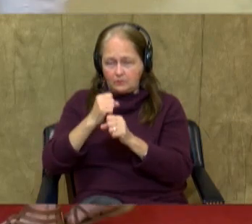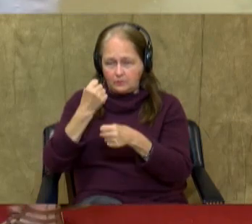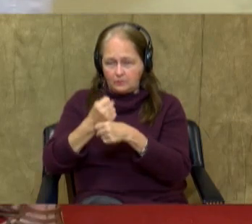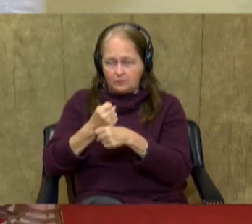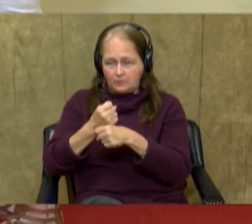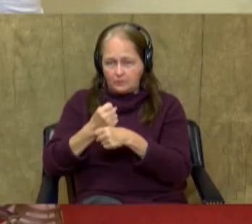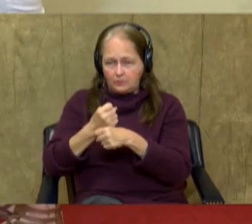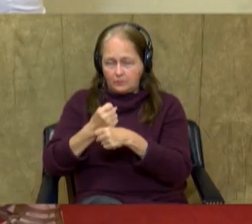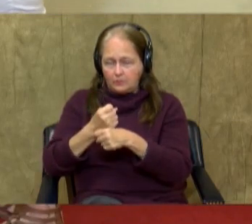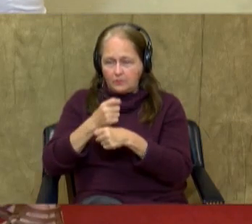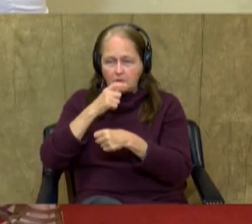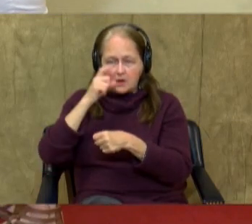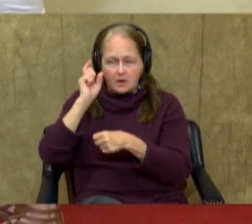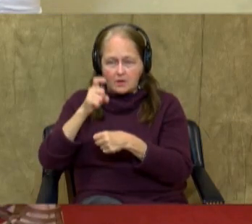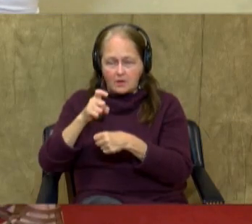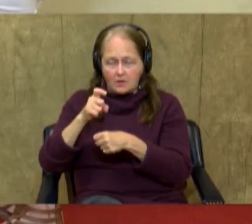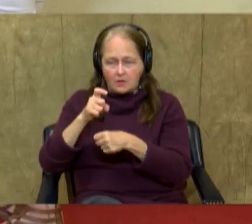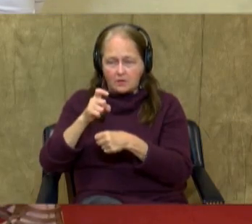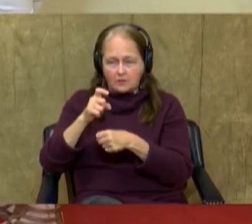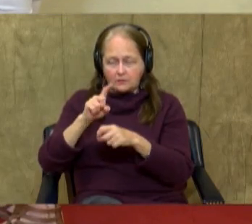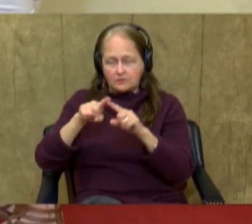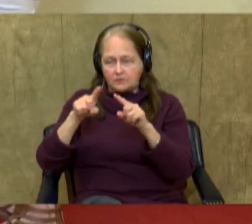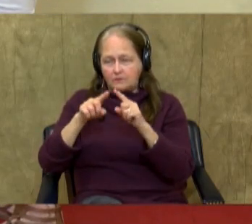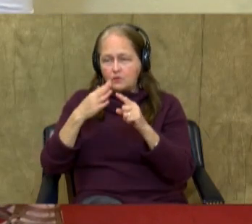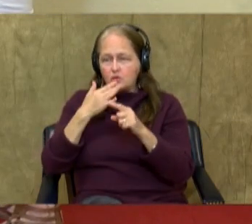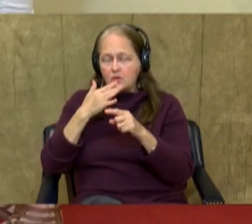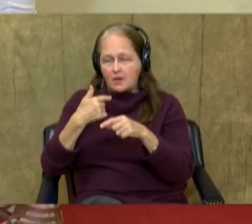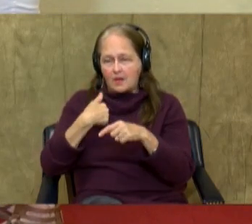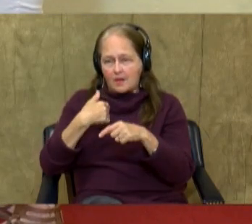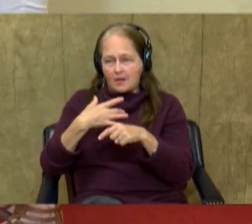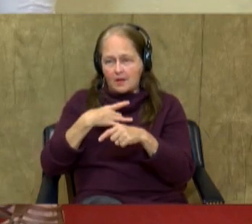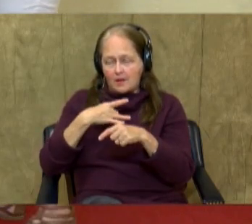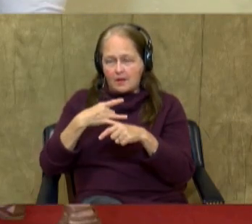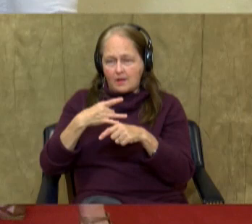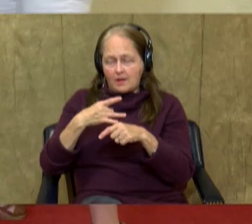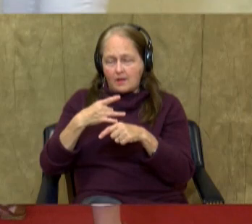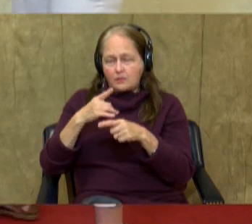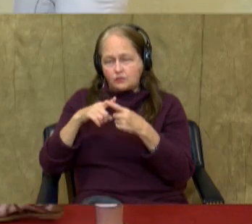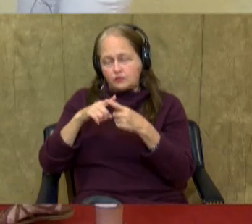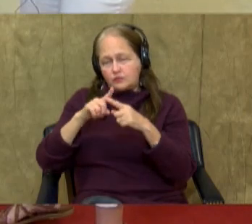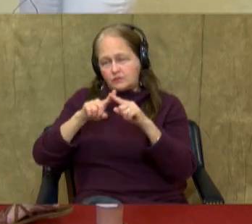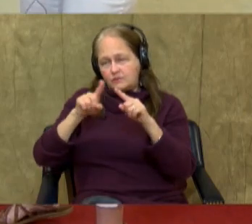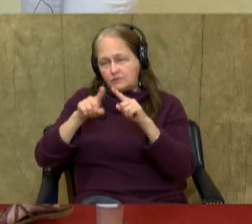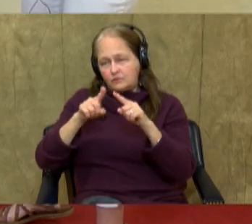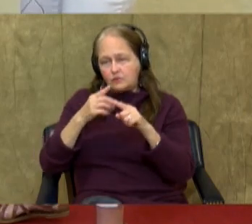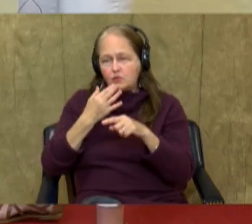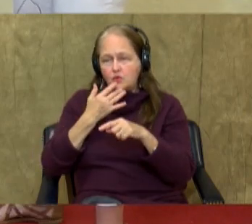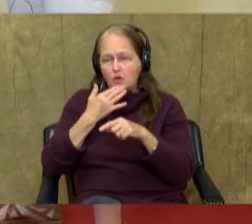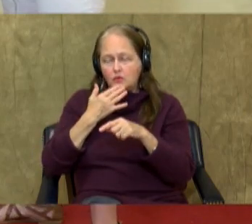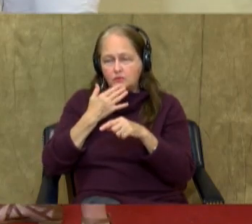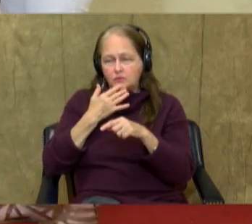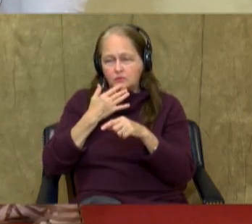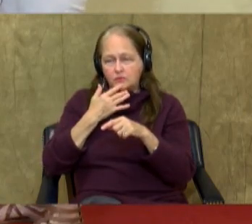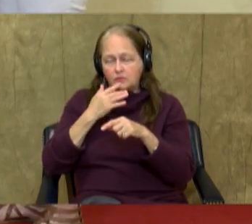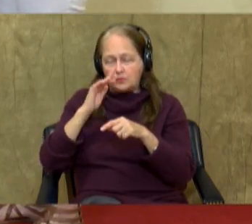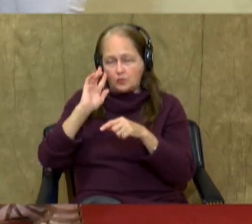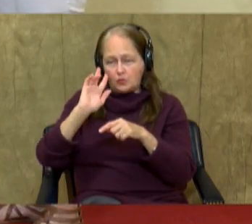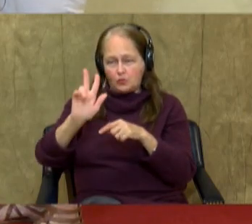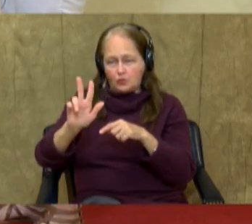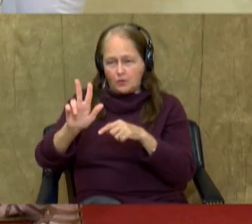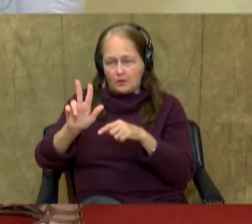make, and you don't have to do them all in separate colors. I'm just doing it for distinction. We have 20 to 29, which is